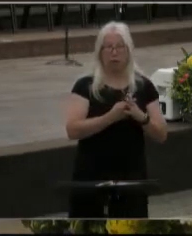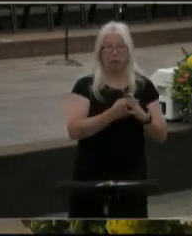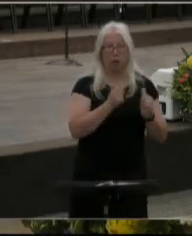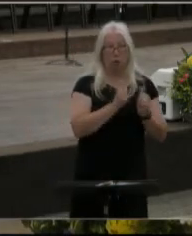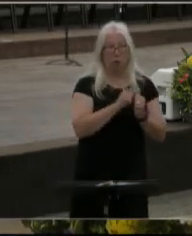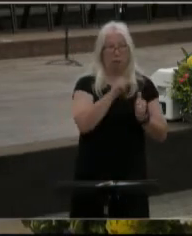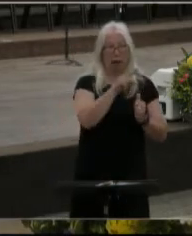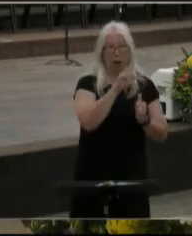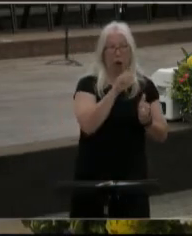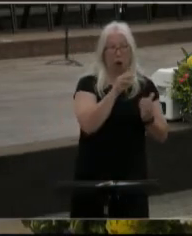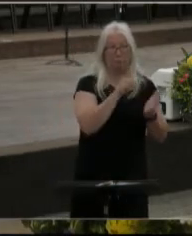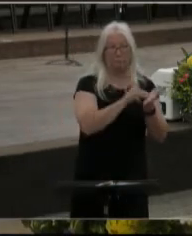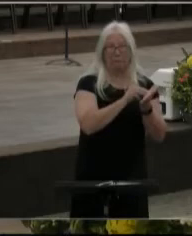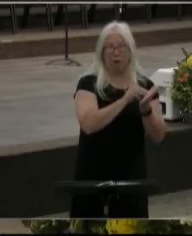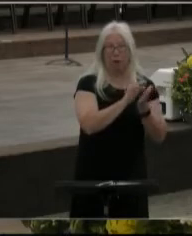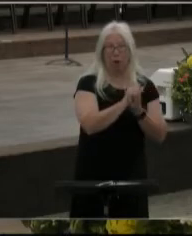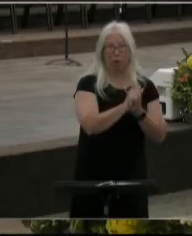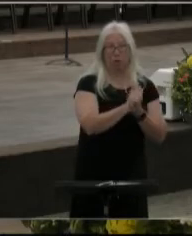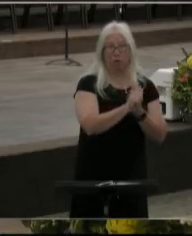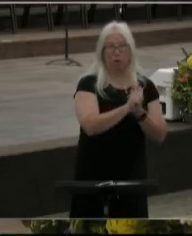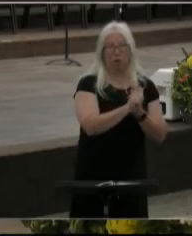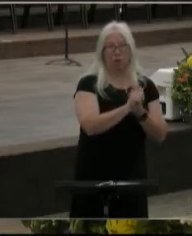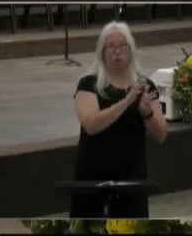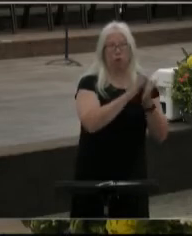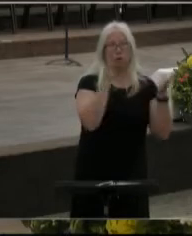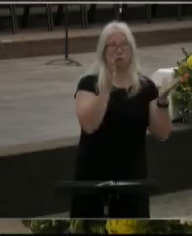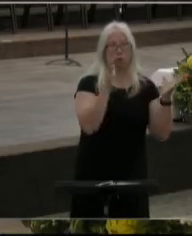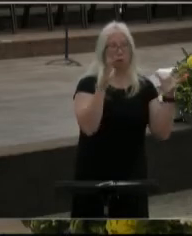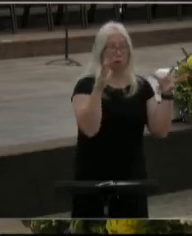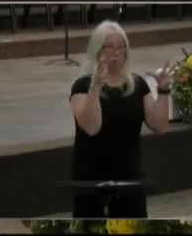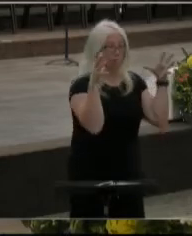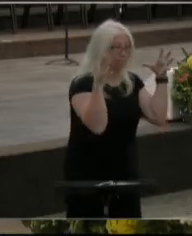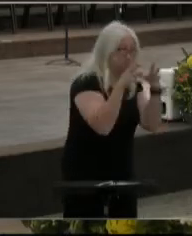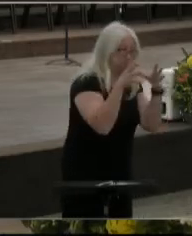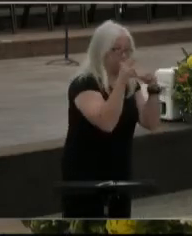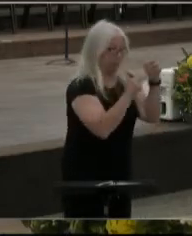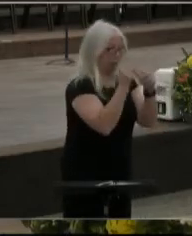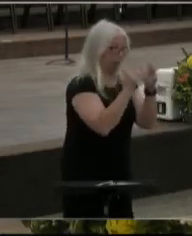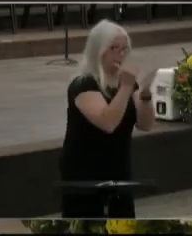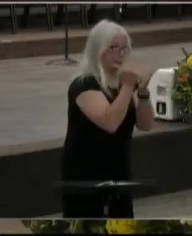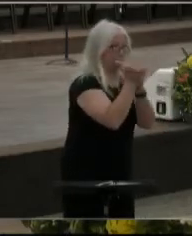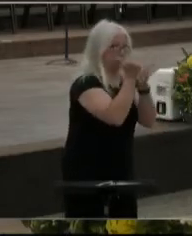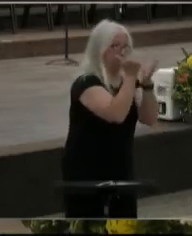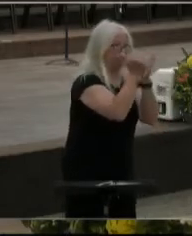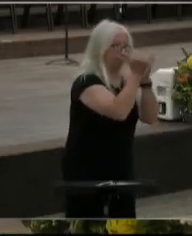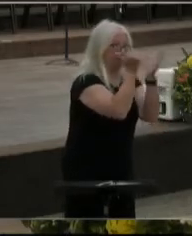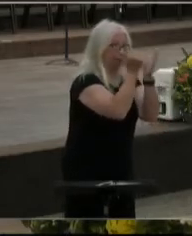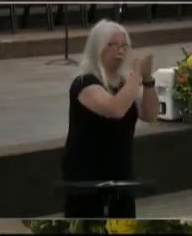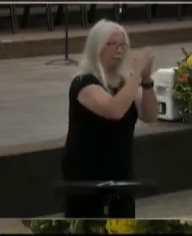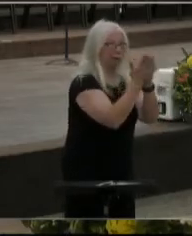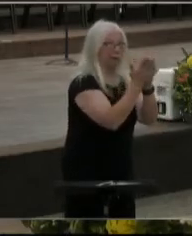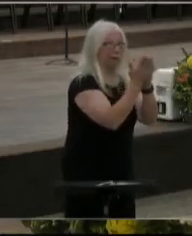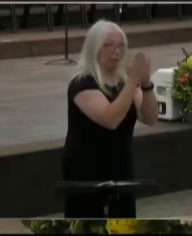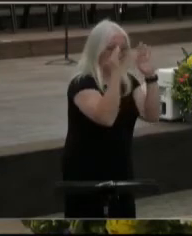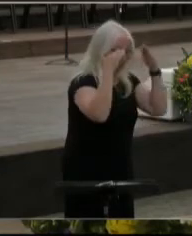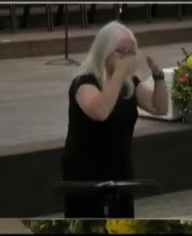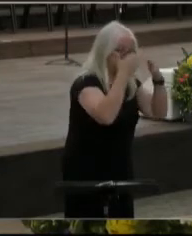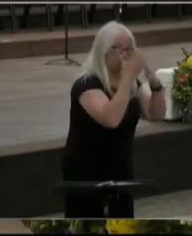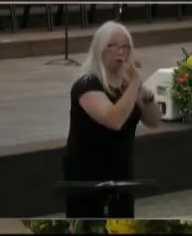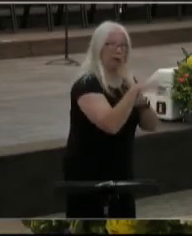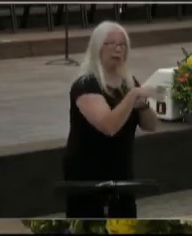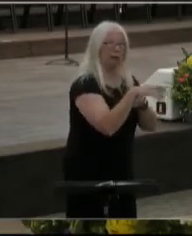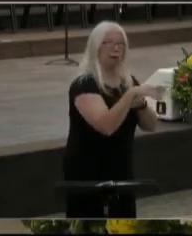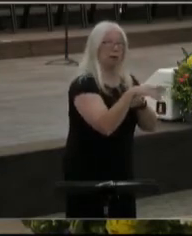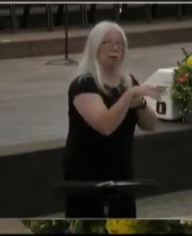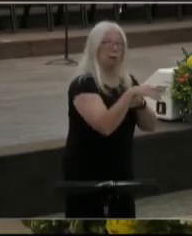Hetty started out with about $100 million. And she was so intoxicated with building and building and building and just became a miser of all